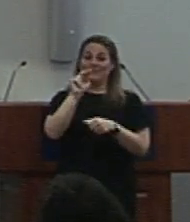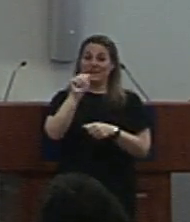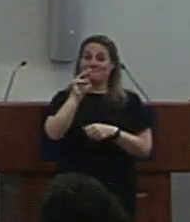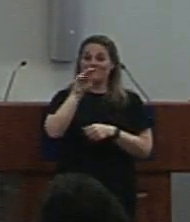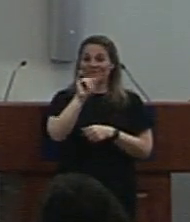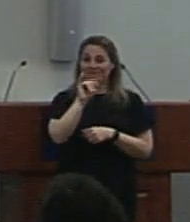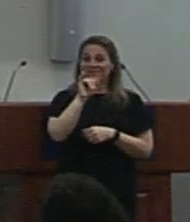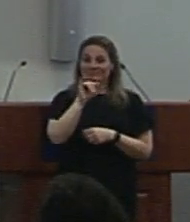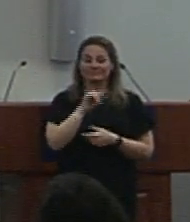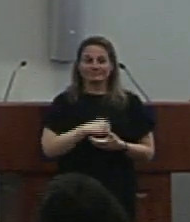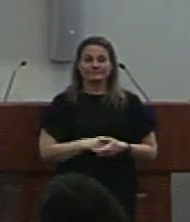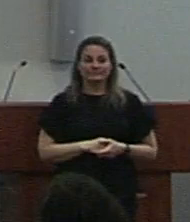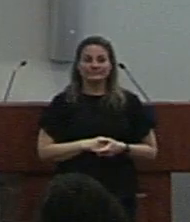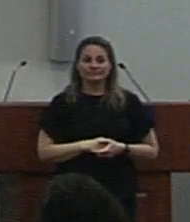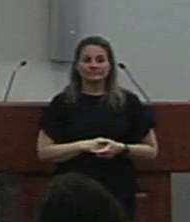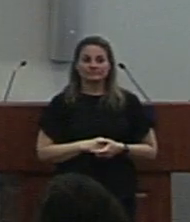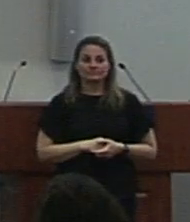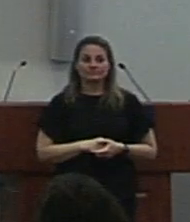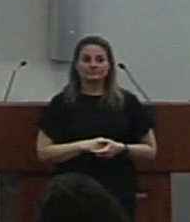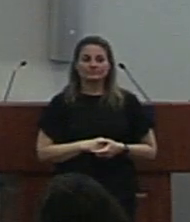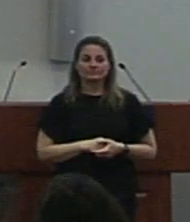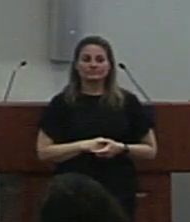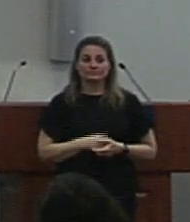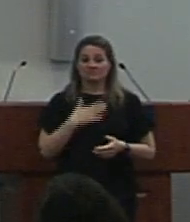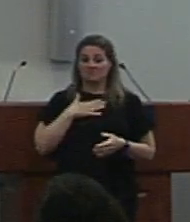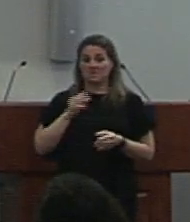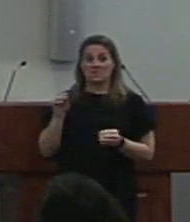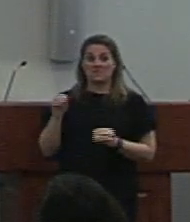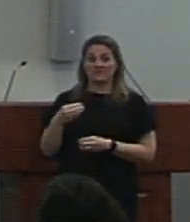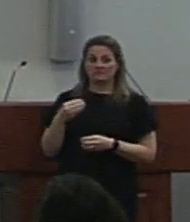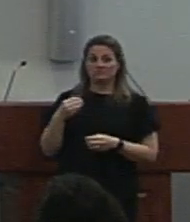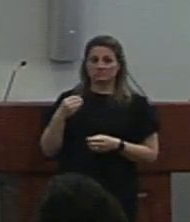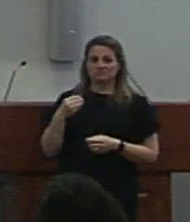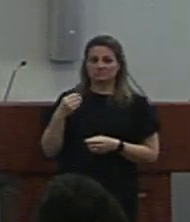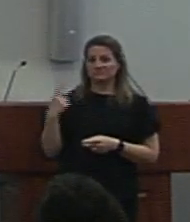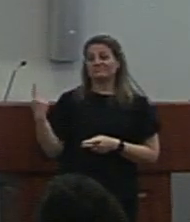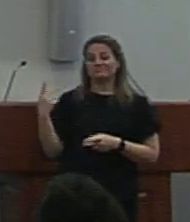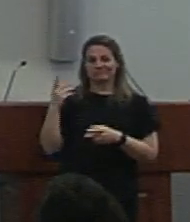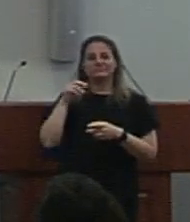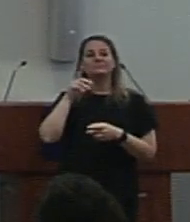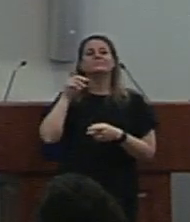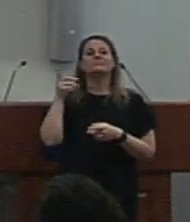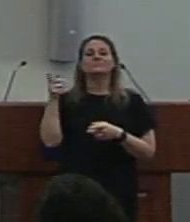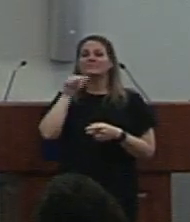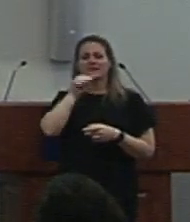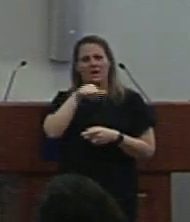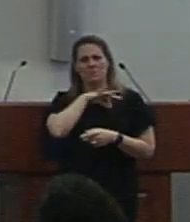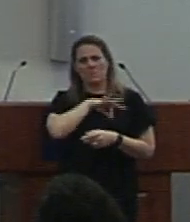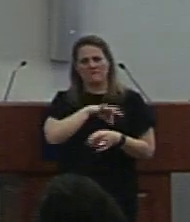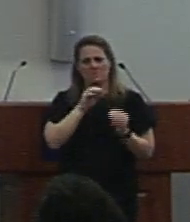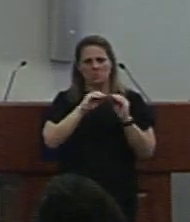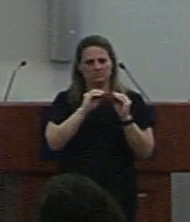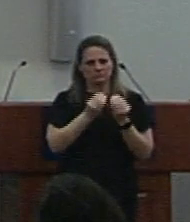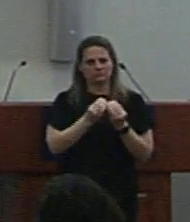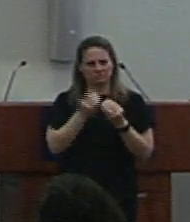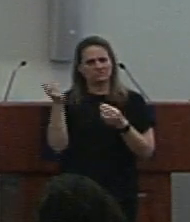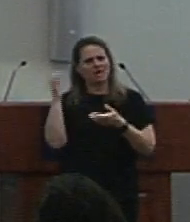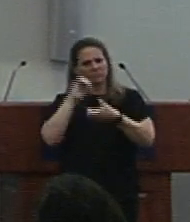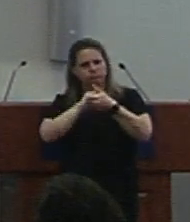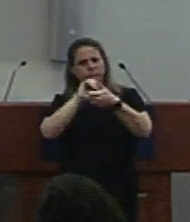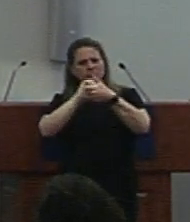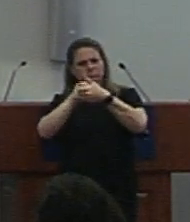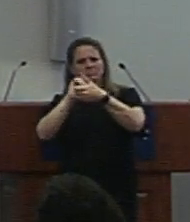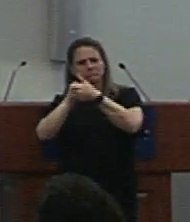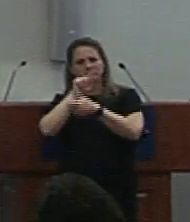with disability nonprofits. We work very closely with Bill Henning at BCIL. We work with Partners for Youth with Disability. I see